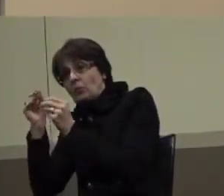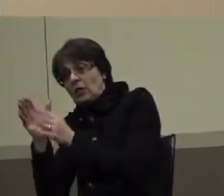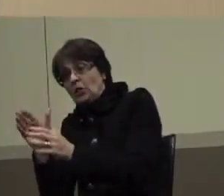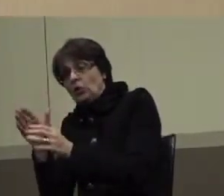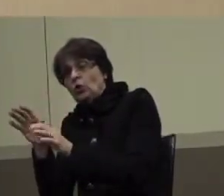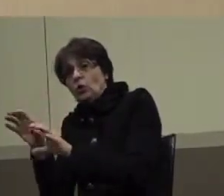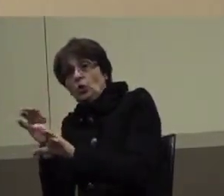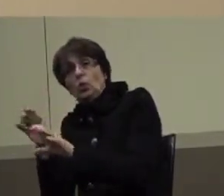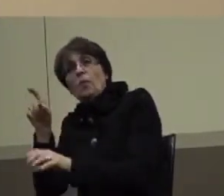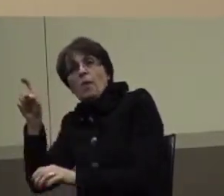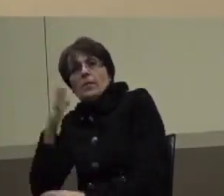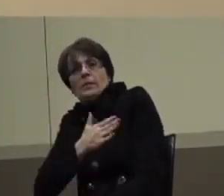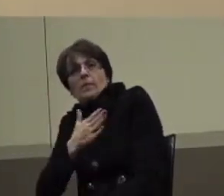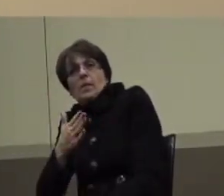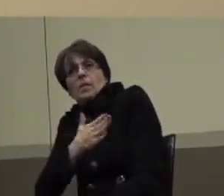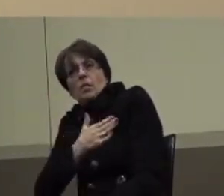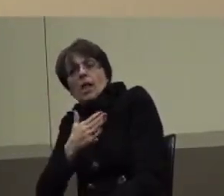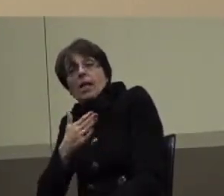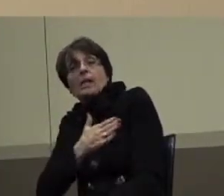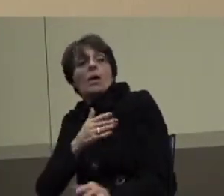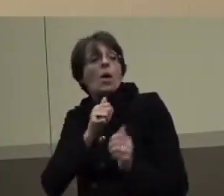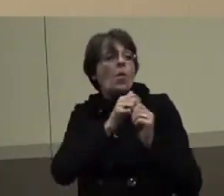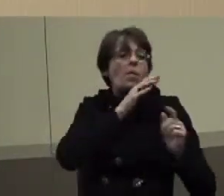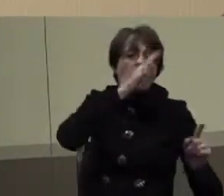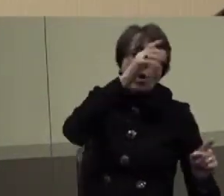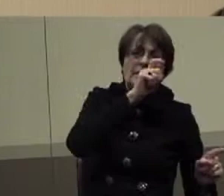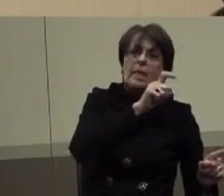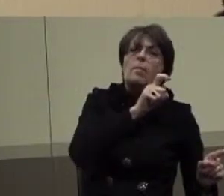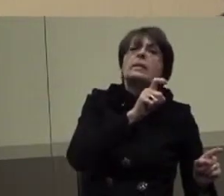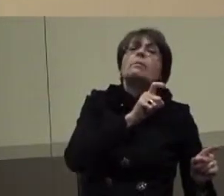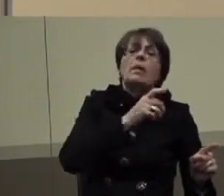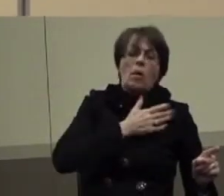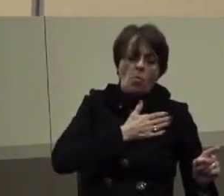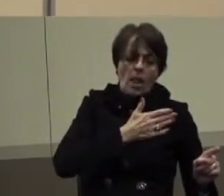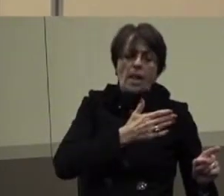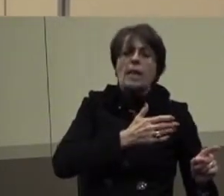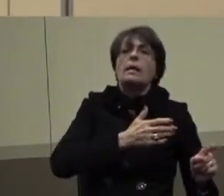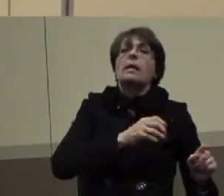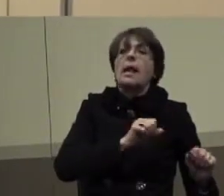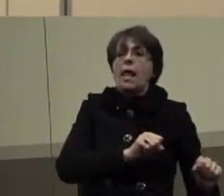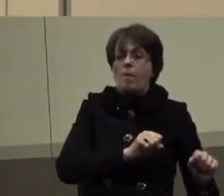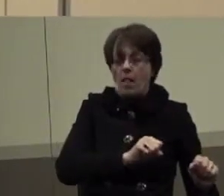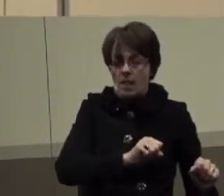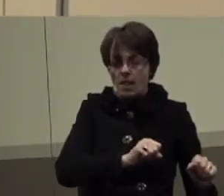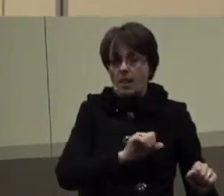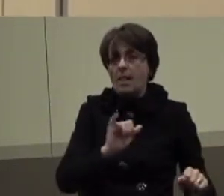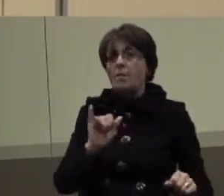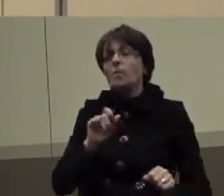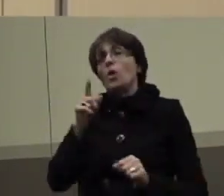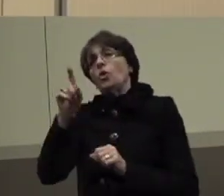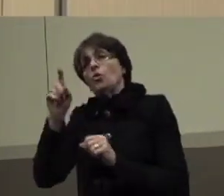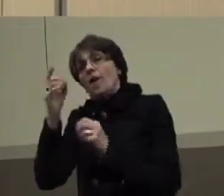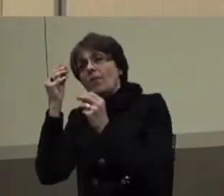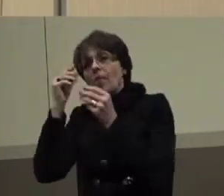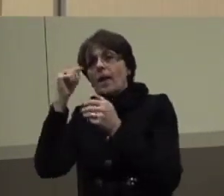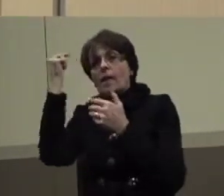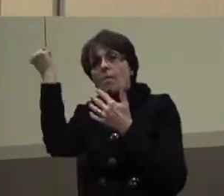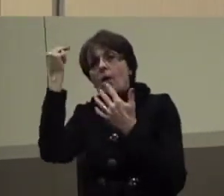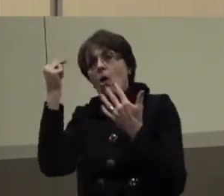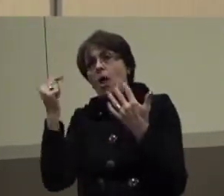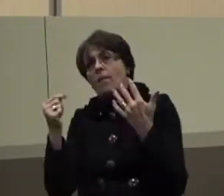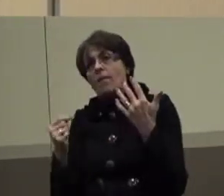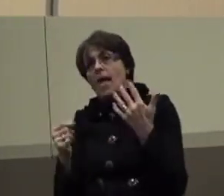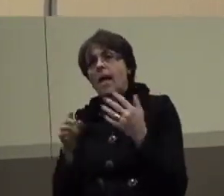it. If it's something with the parents, they have to be willing and able. So you have to think about all of